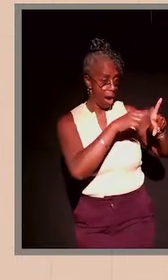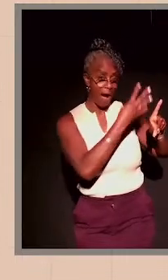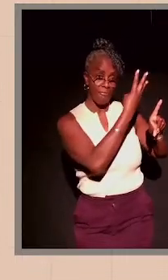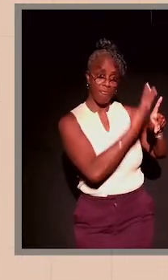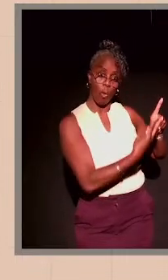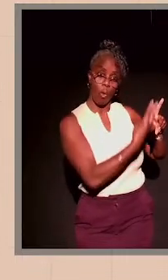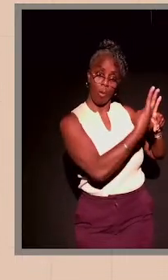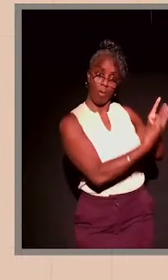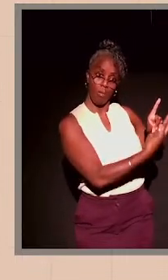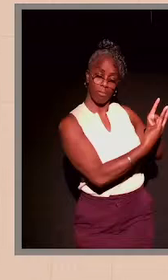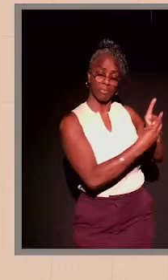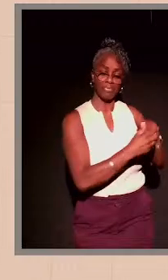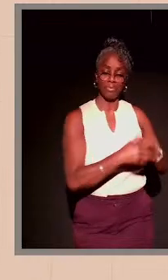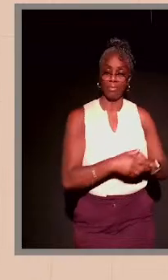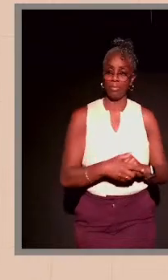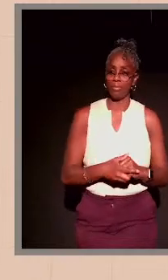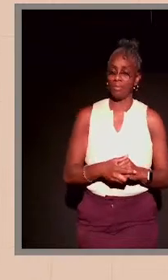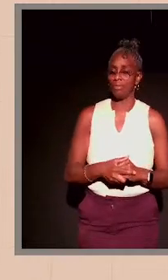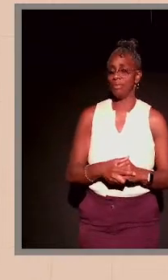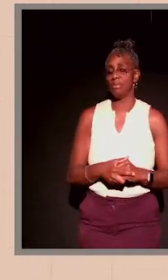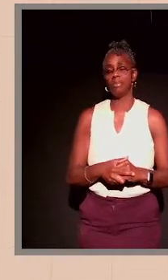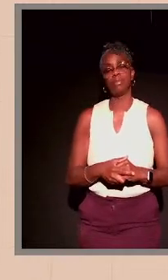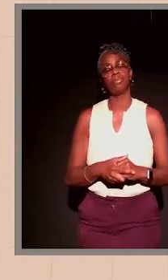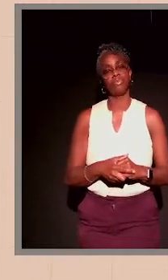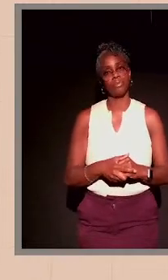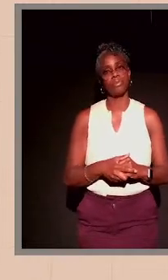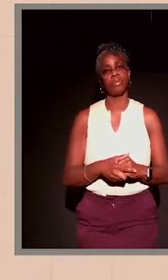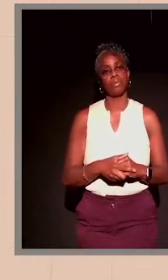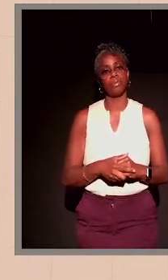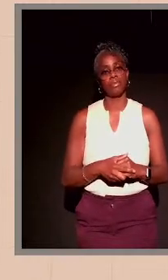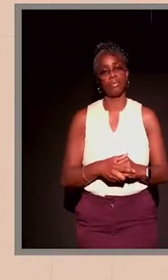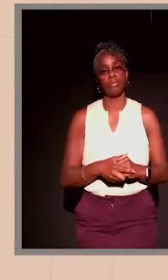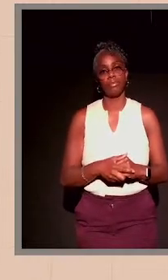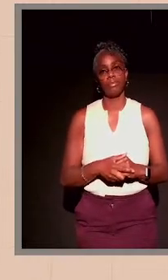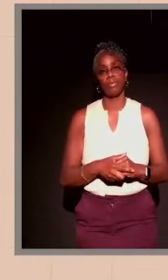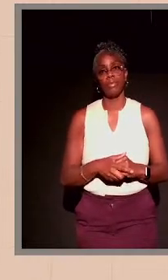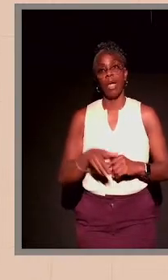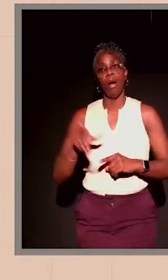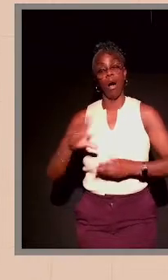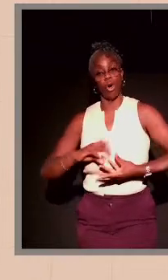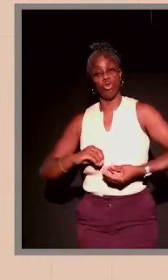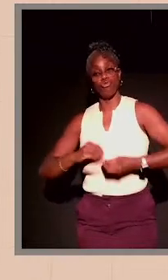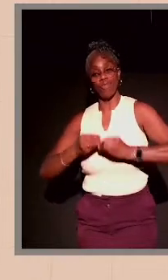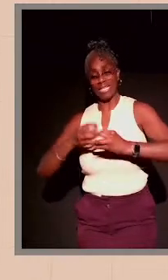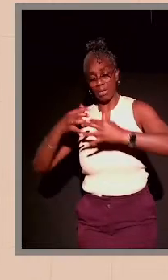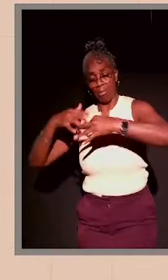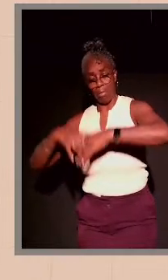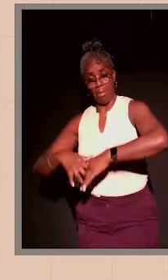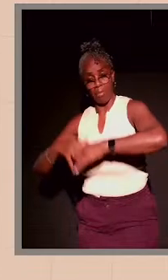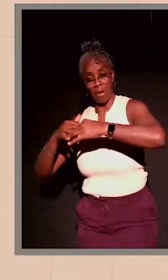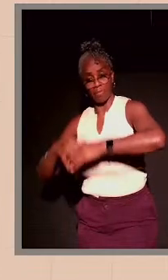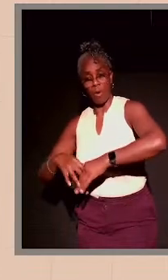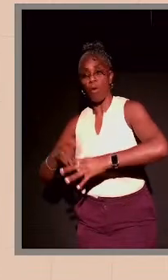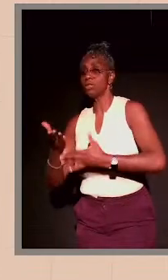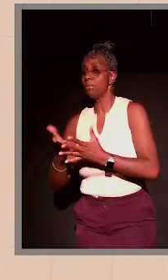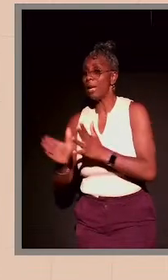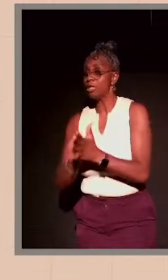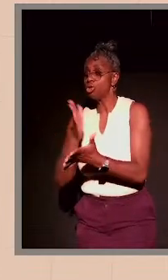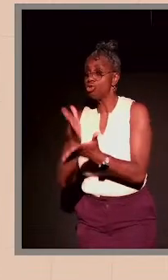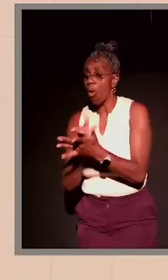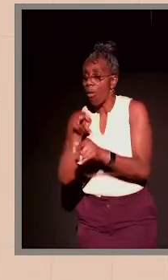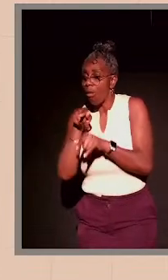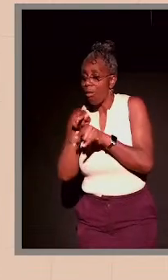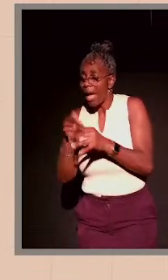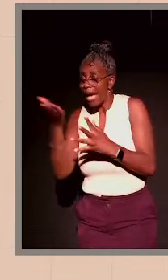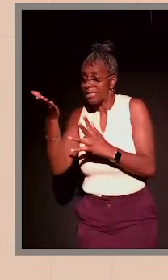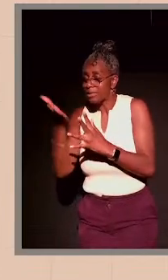Now, in the interest of making this component more intuitive and accessible,